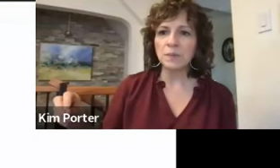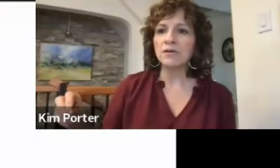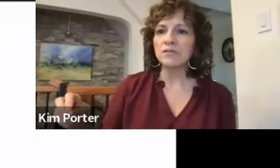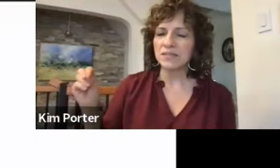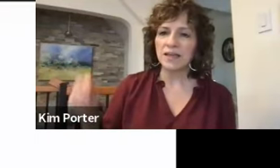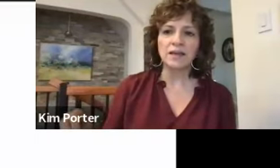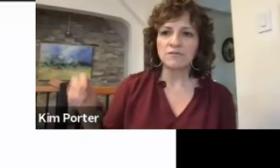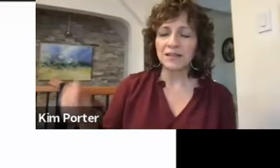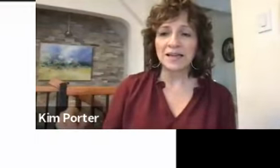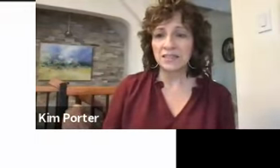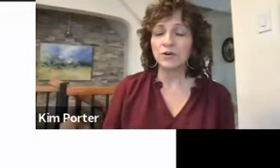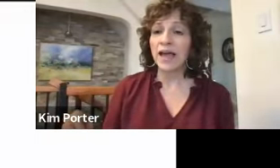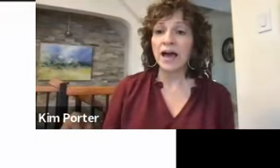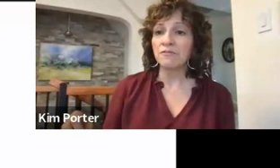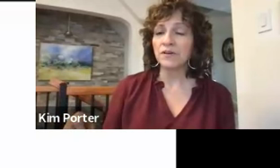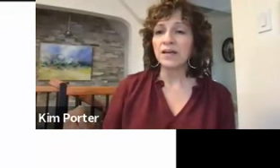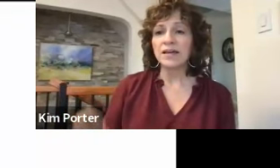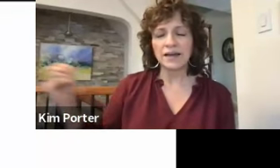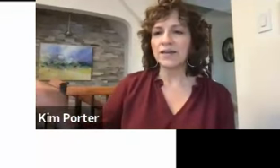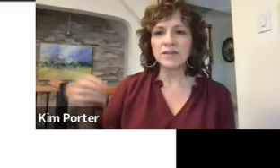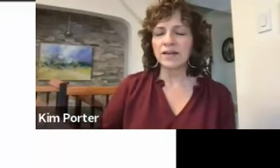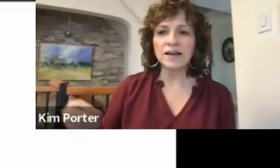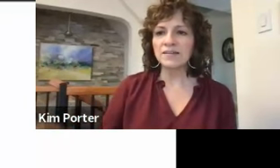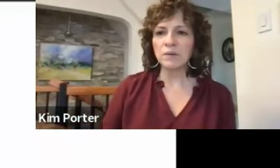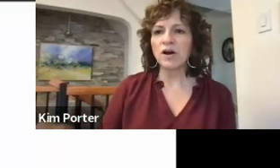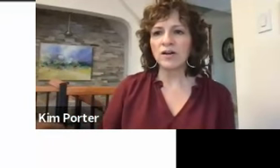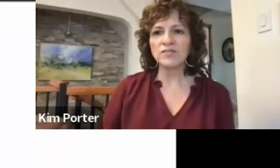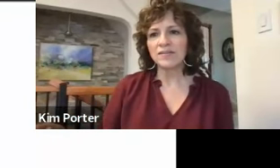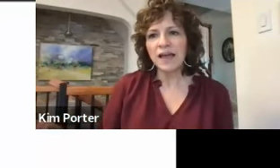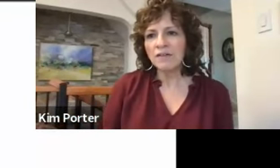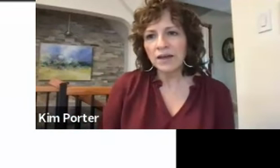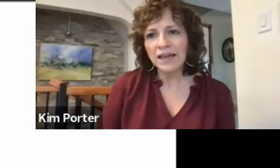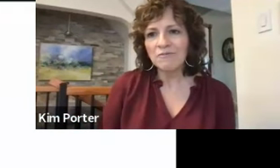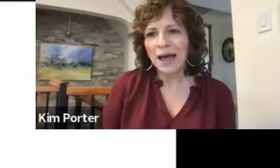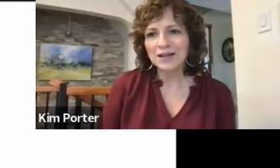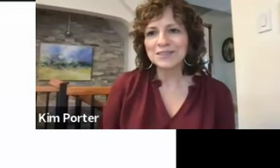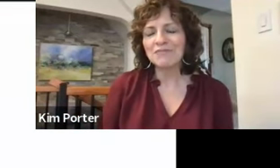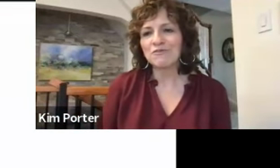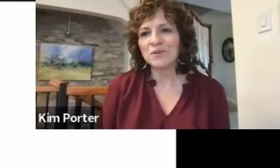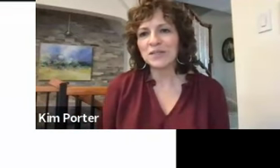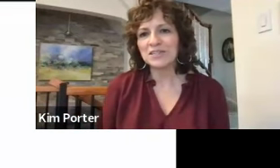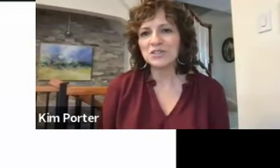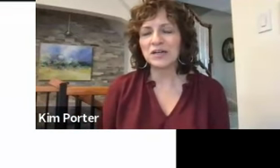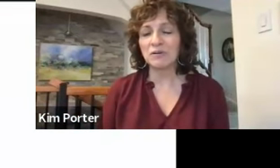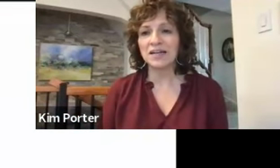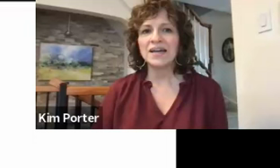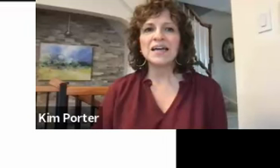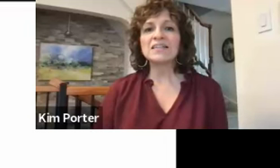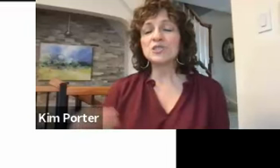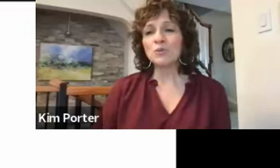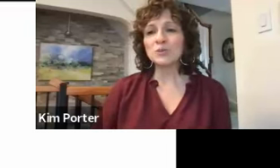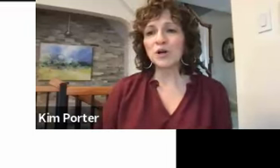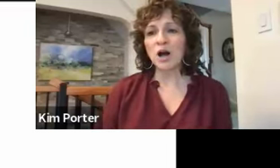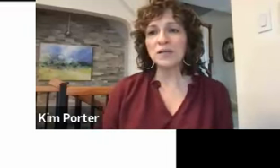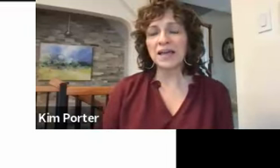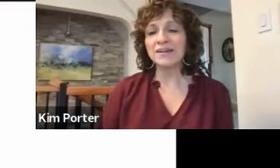the spouse saying it for the last year and a half isn't connecting because they have baggage, they have a family history, right?